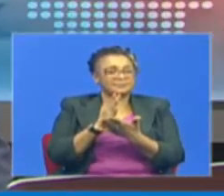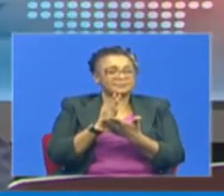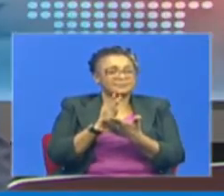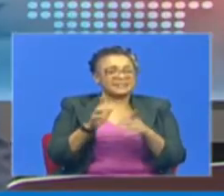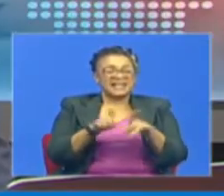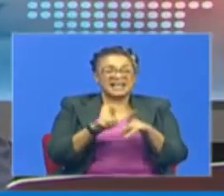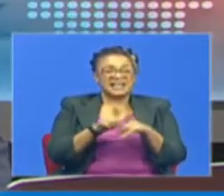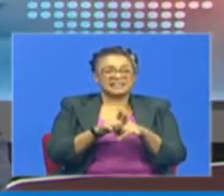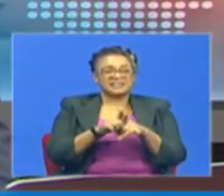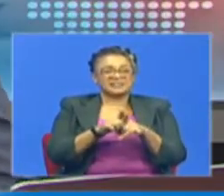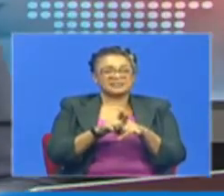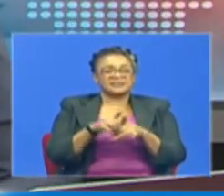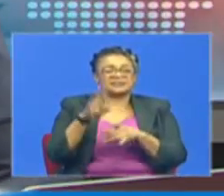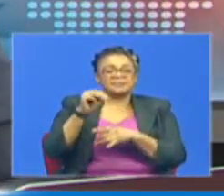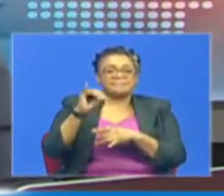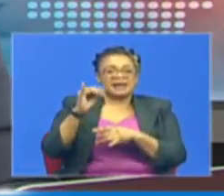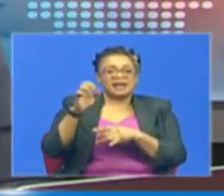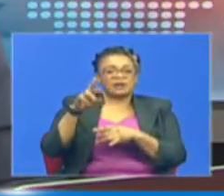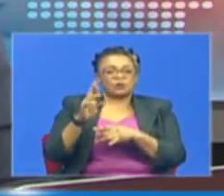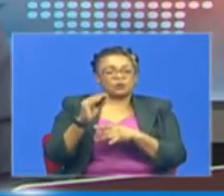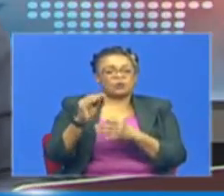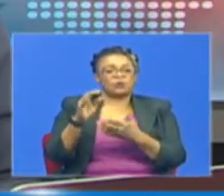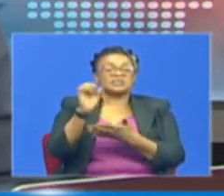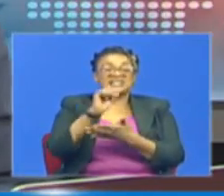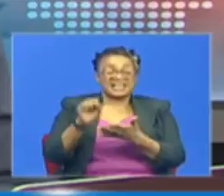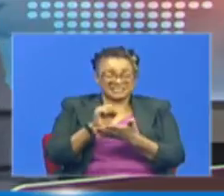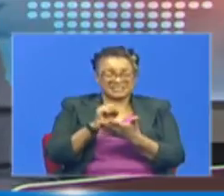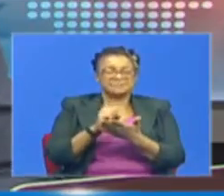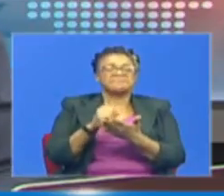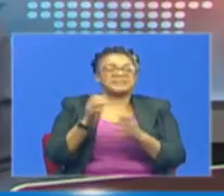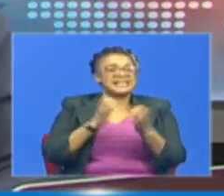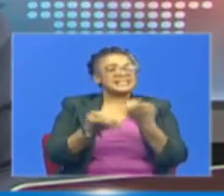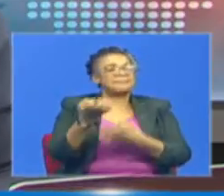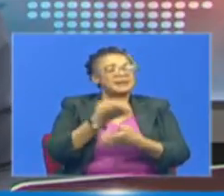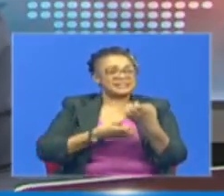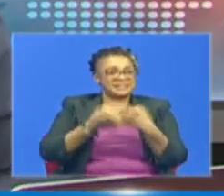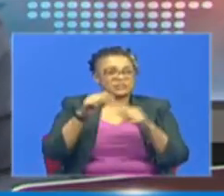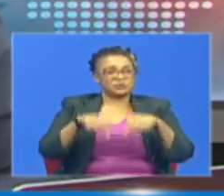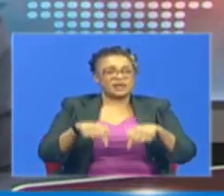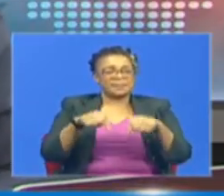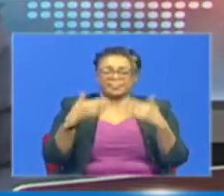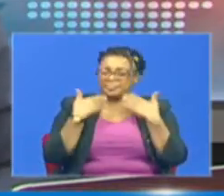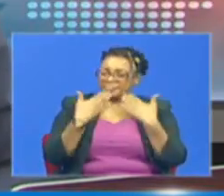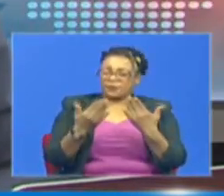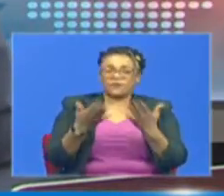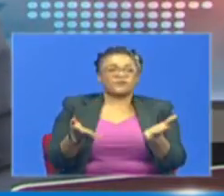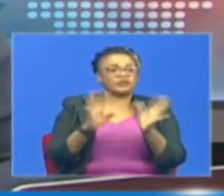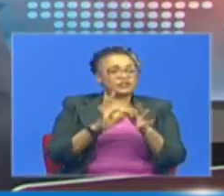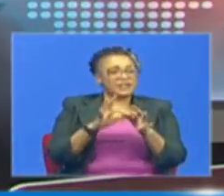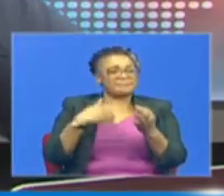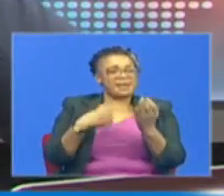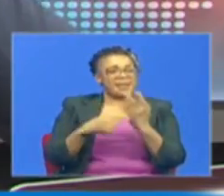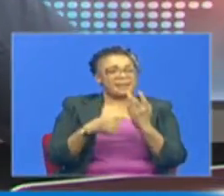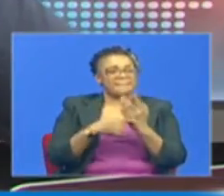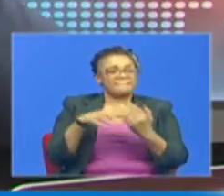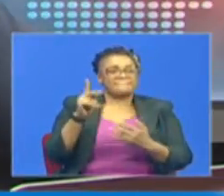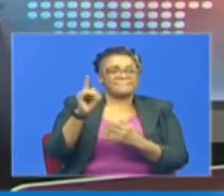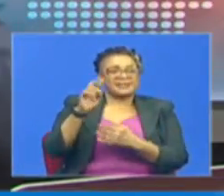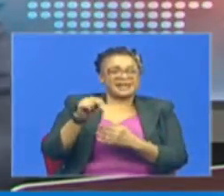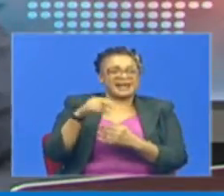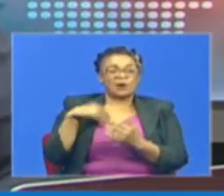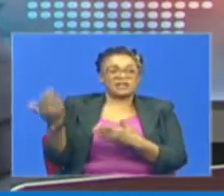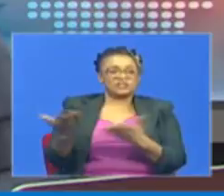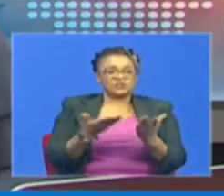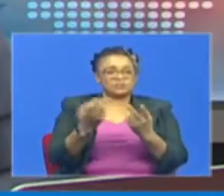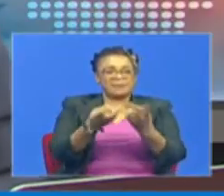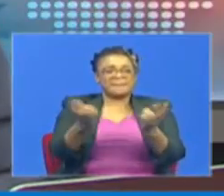well as the micro size medium enterprise on today's Nation Leadership Forum. Thanks for joining us. My name is Dan Mwangi, and I'm going to be introducing my panel